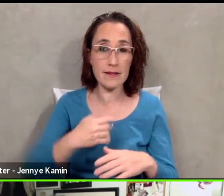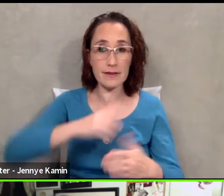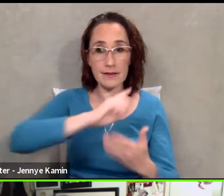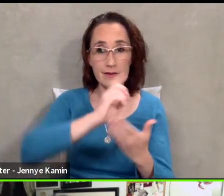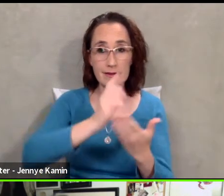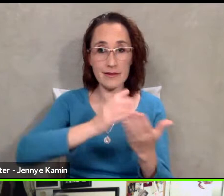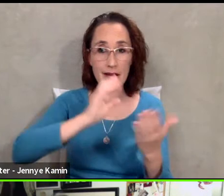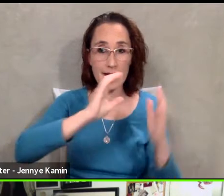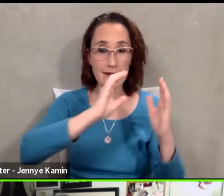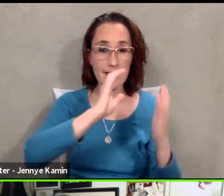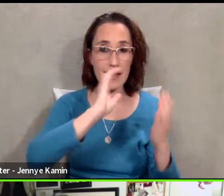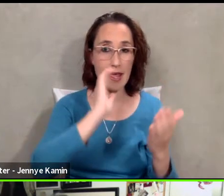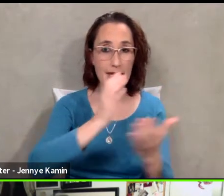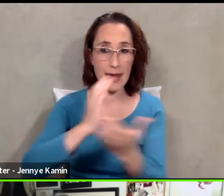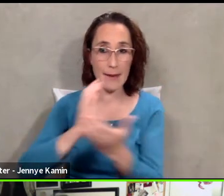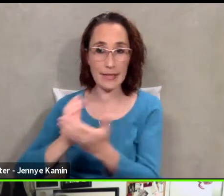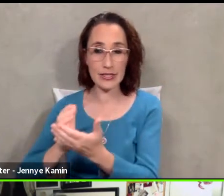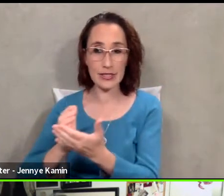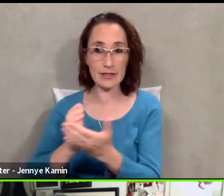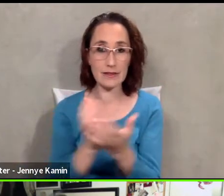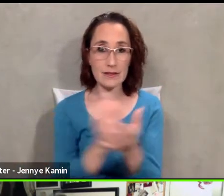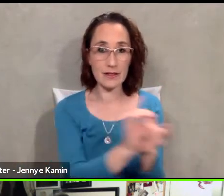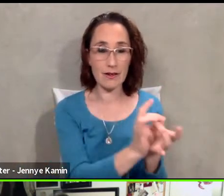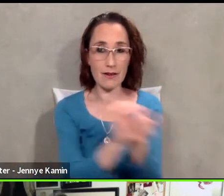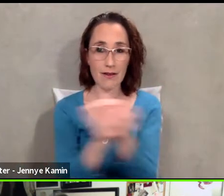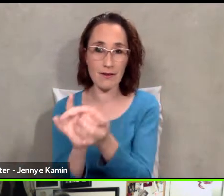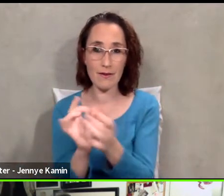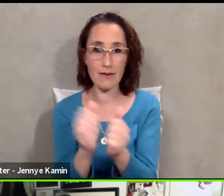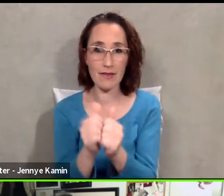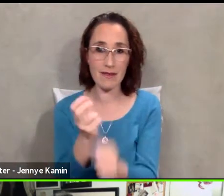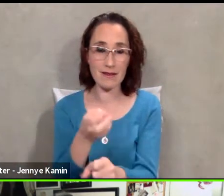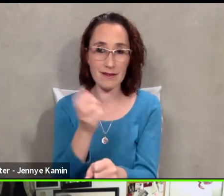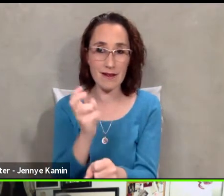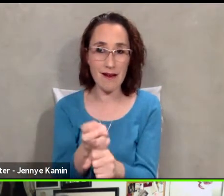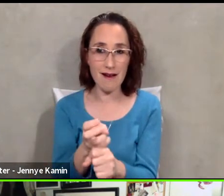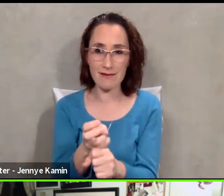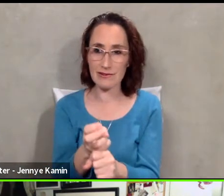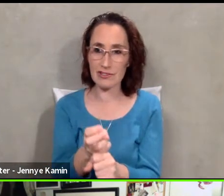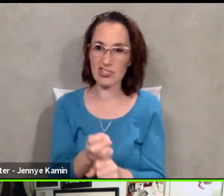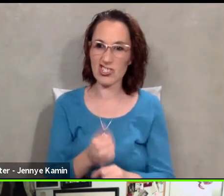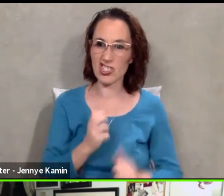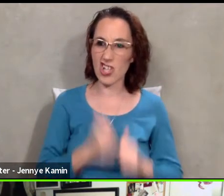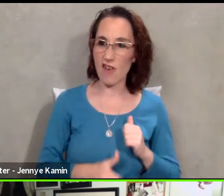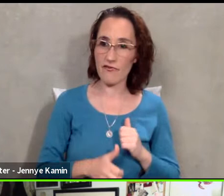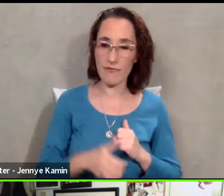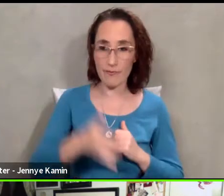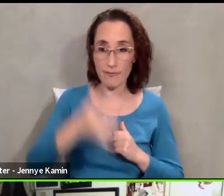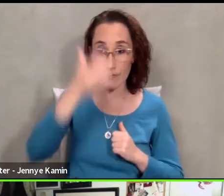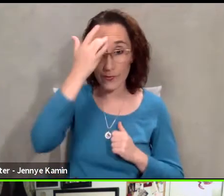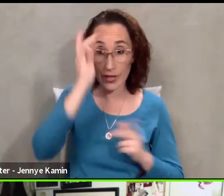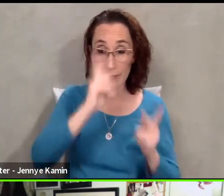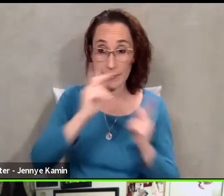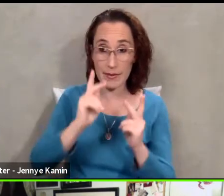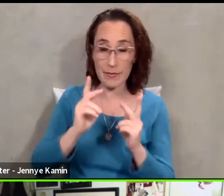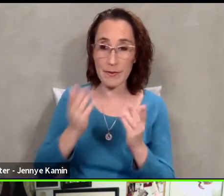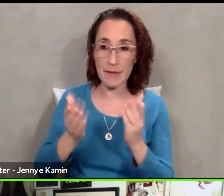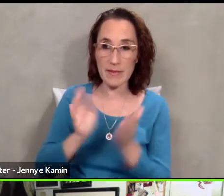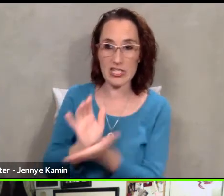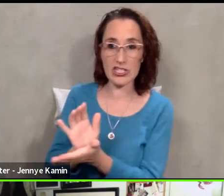collaboration with like tough, brilliant people who you know, might have been shoved off at the